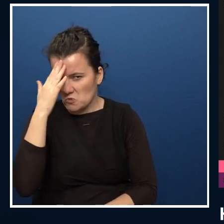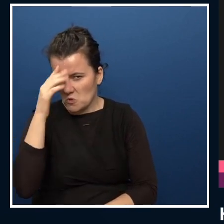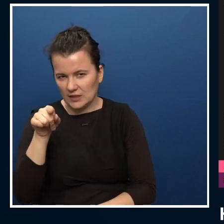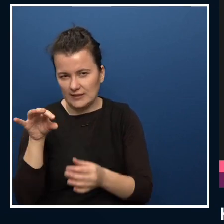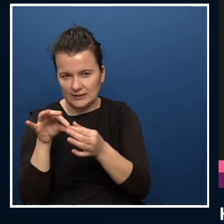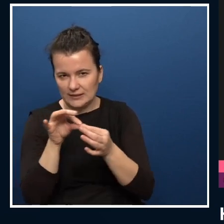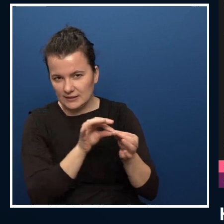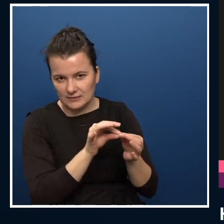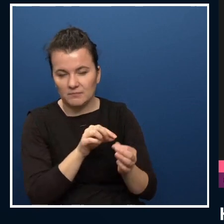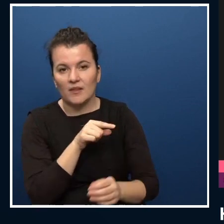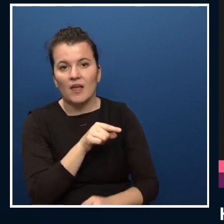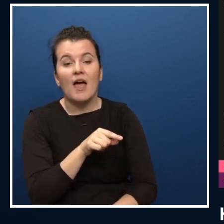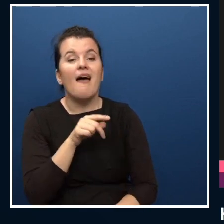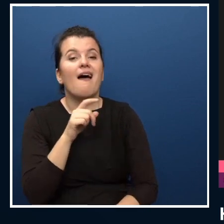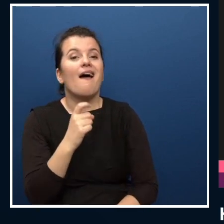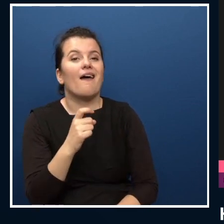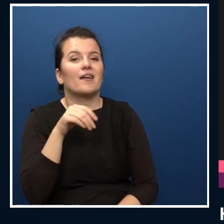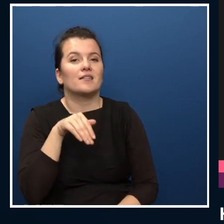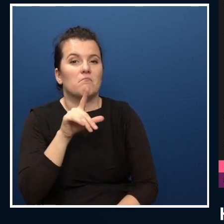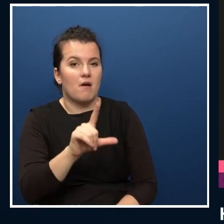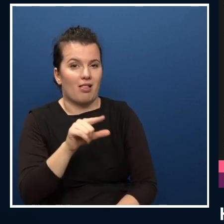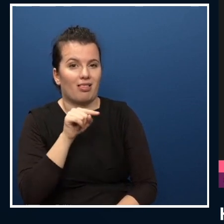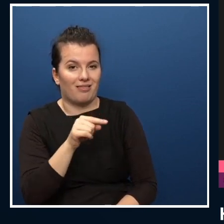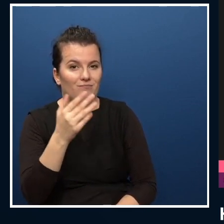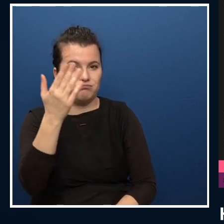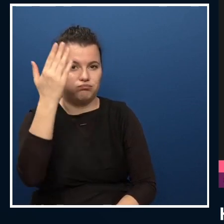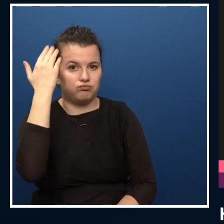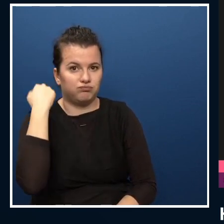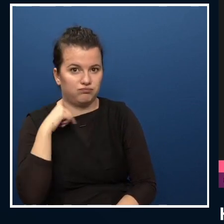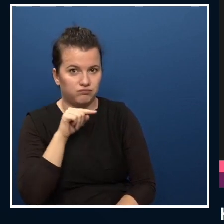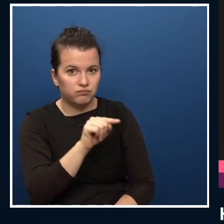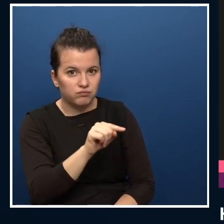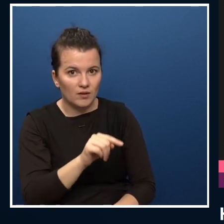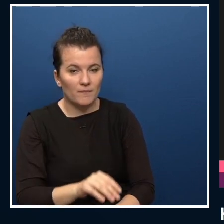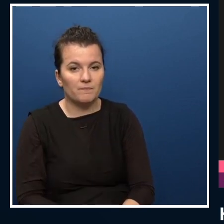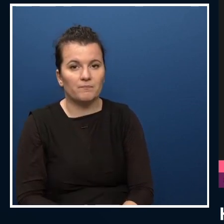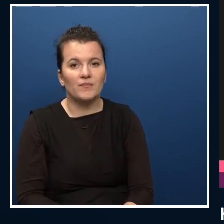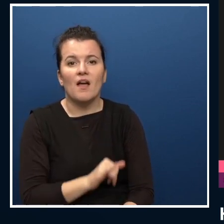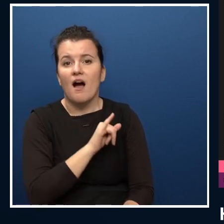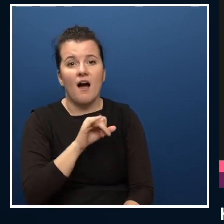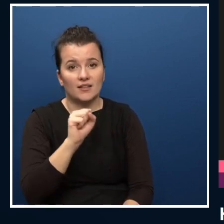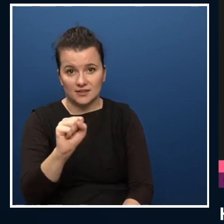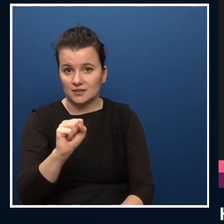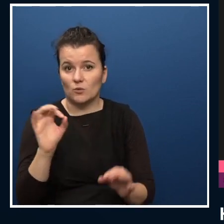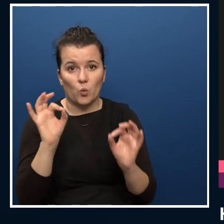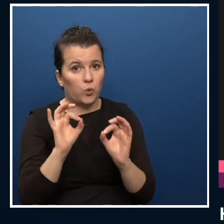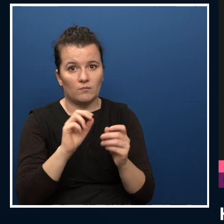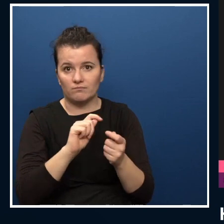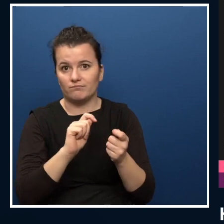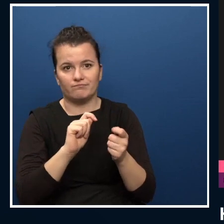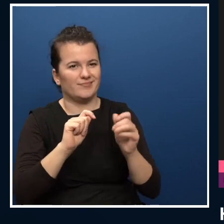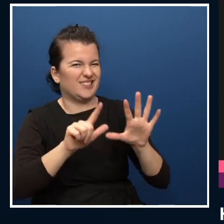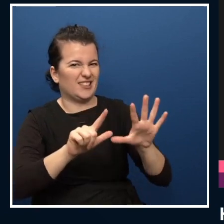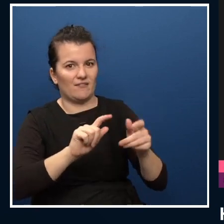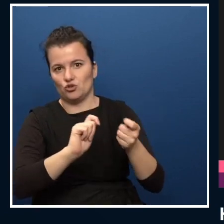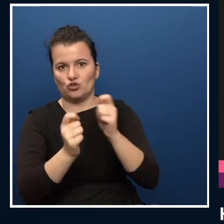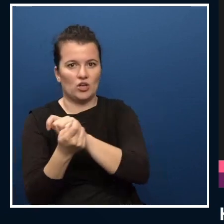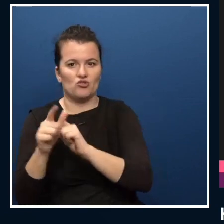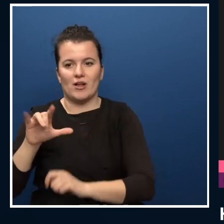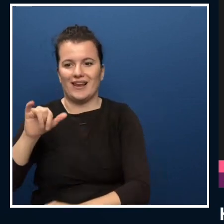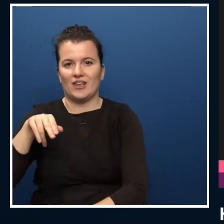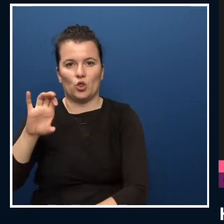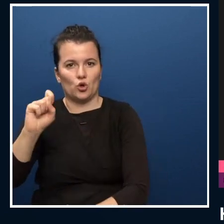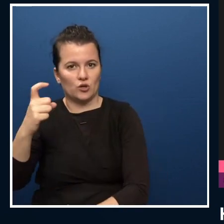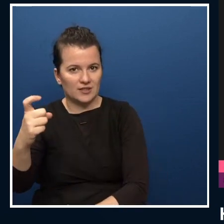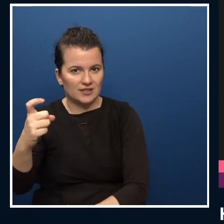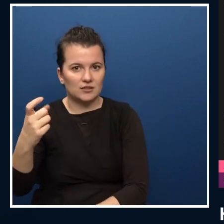XML. If there is no IIS, if I go from IIS 7 to Linux on Azure